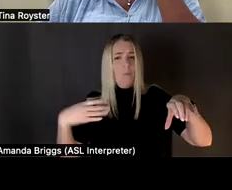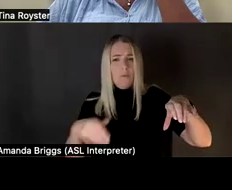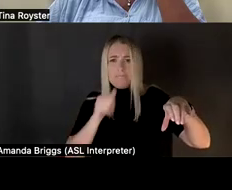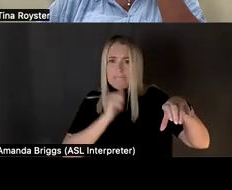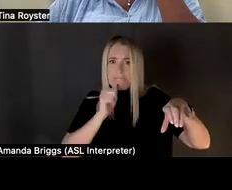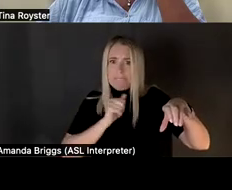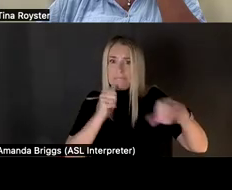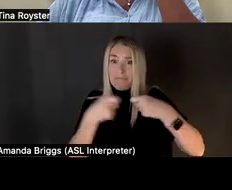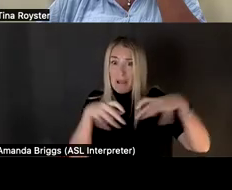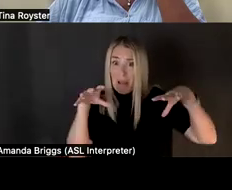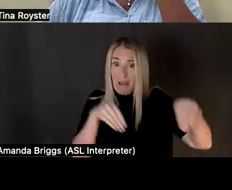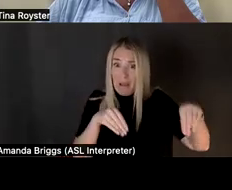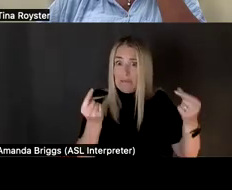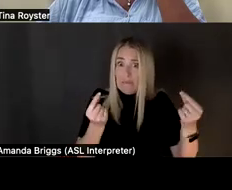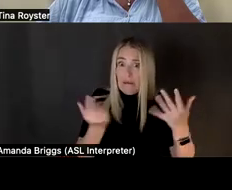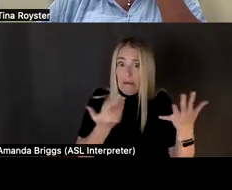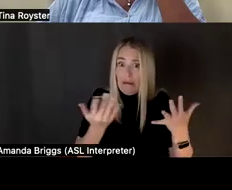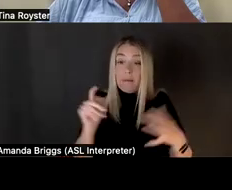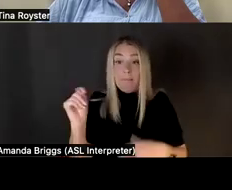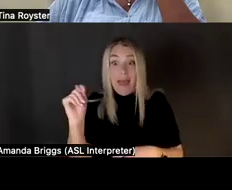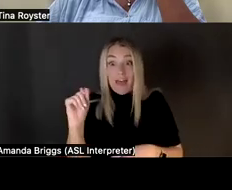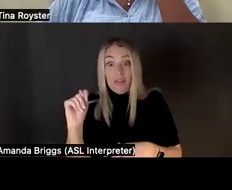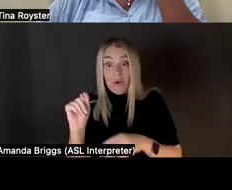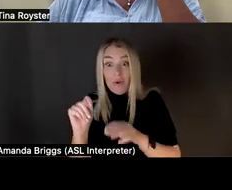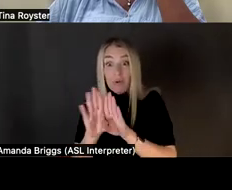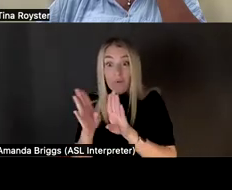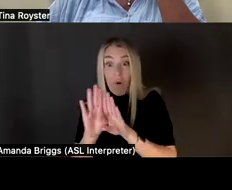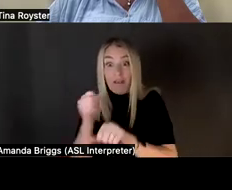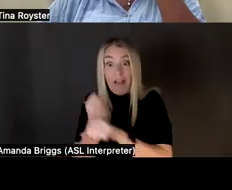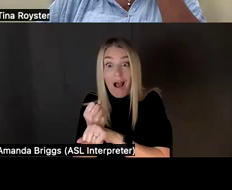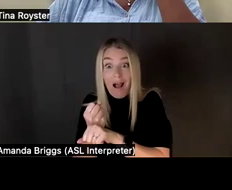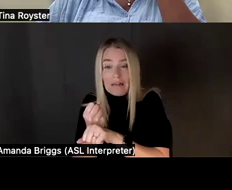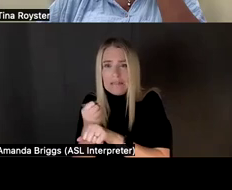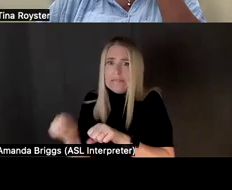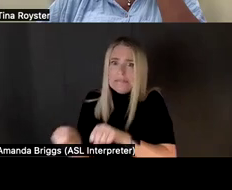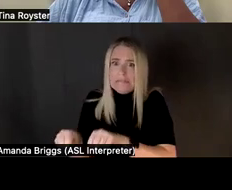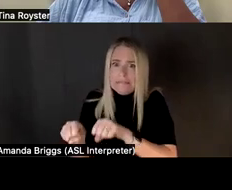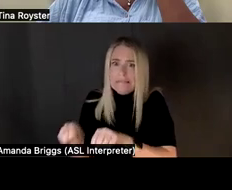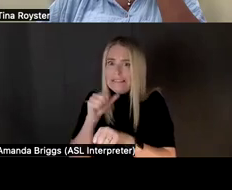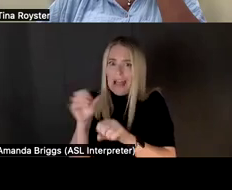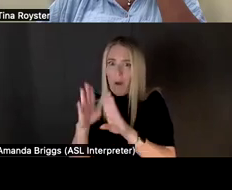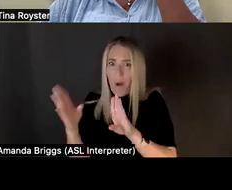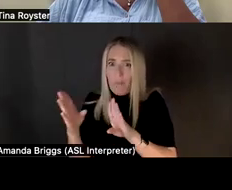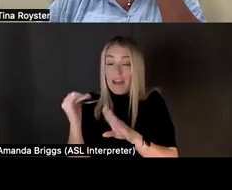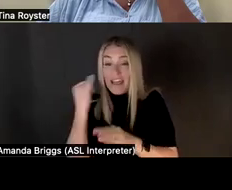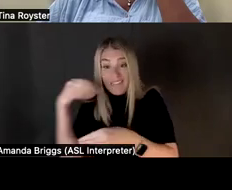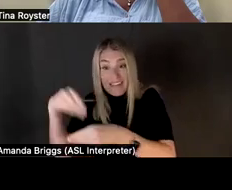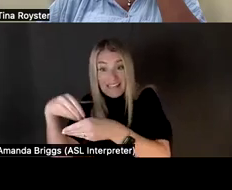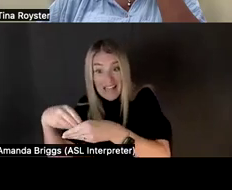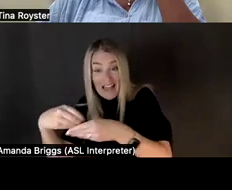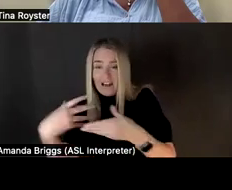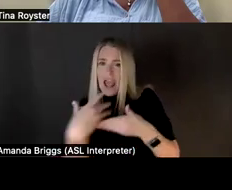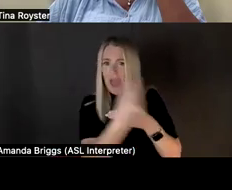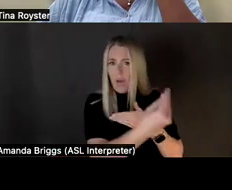power outages, bathroom doors that locked automatically and wouldn't open. So if students were in there, they could get out, but other students couldn't get